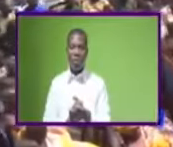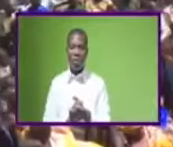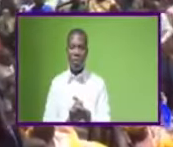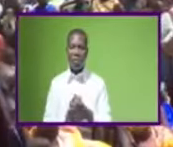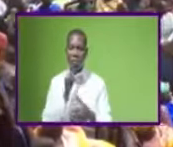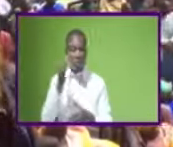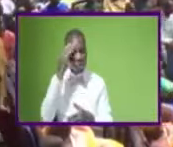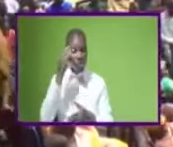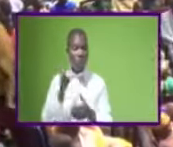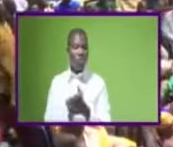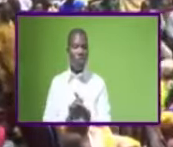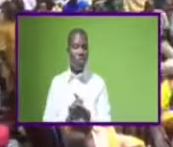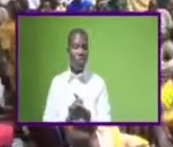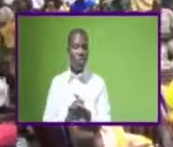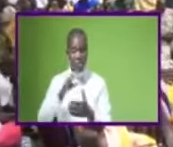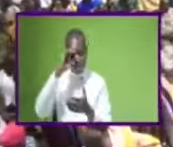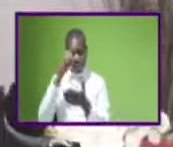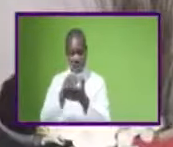Jesus Christ. Oh,